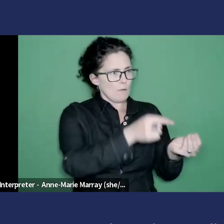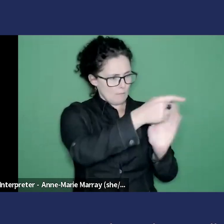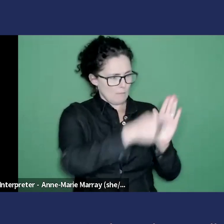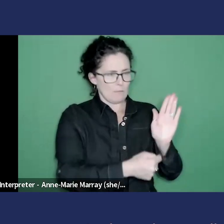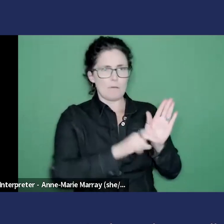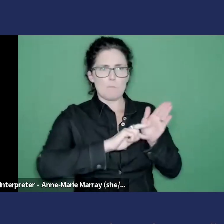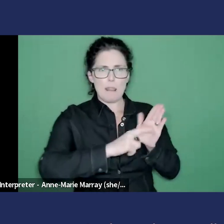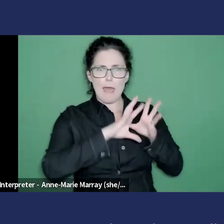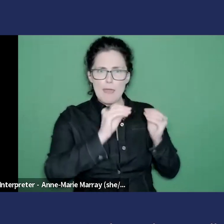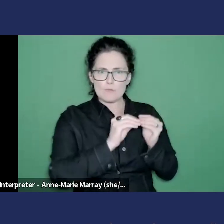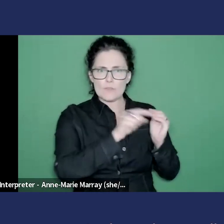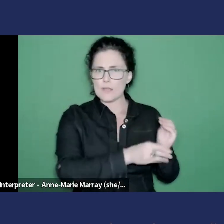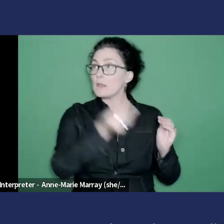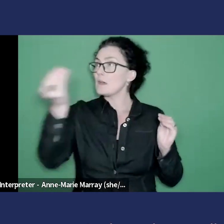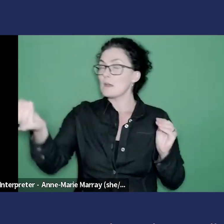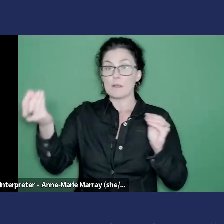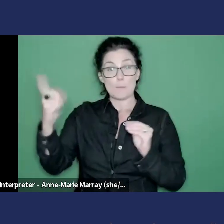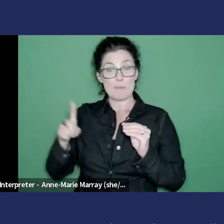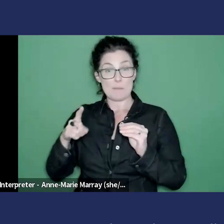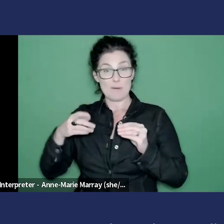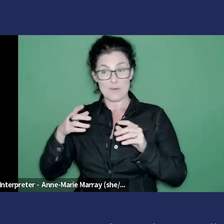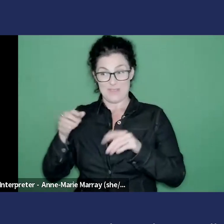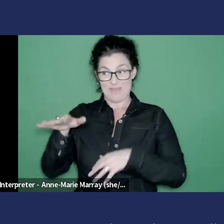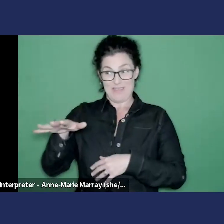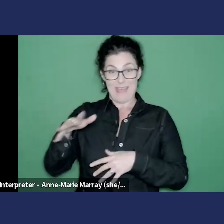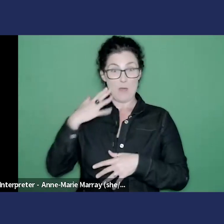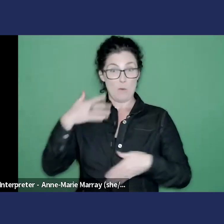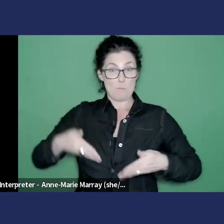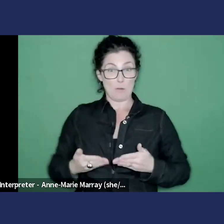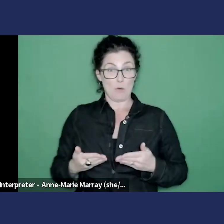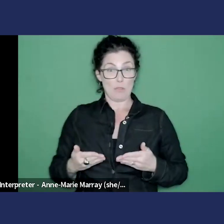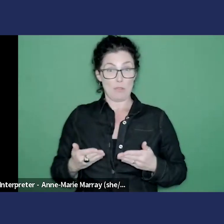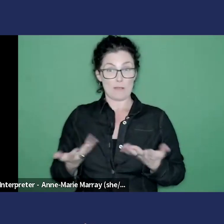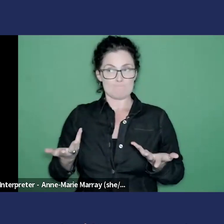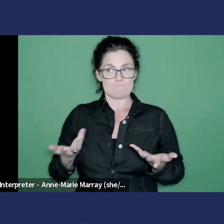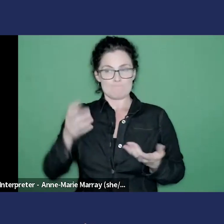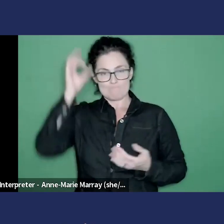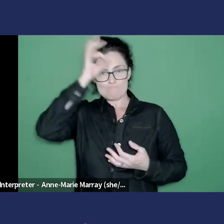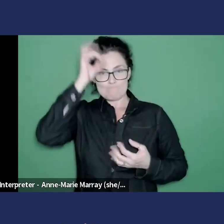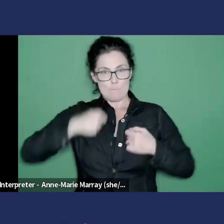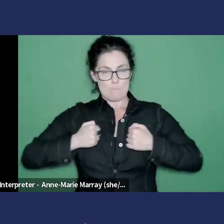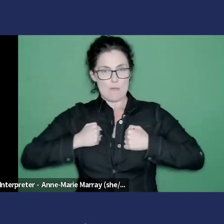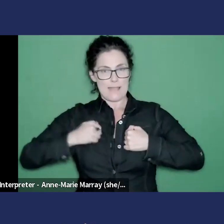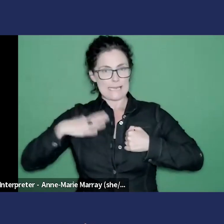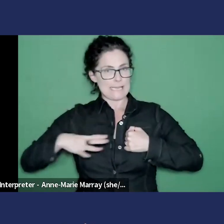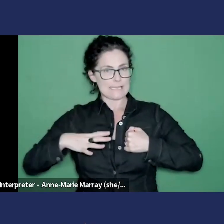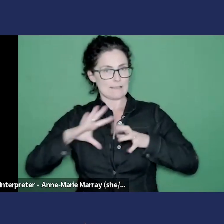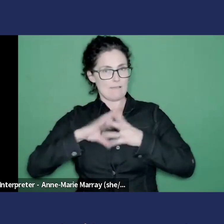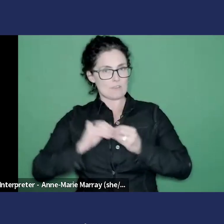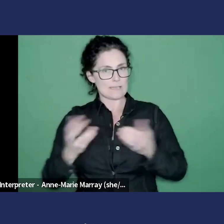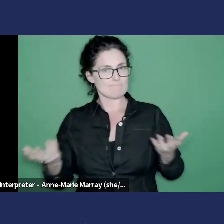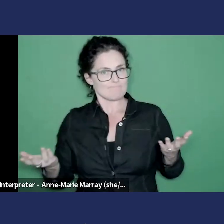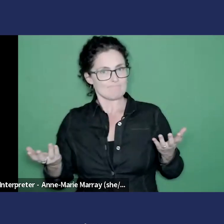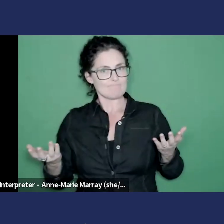you know, all are preventable, all can be addressed. And it is things, it can